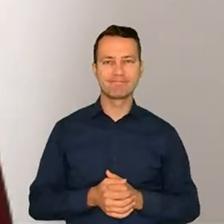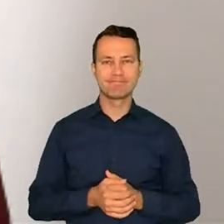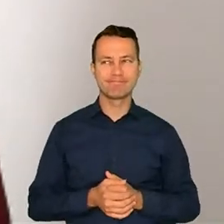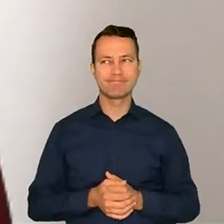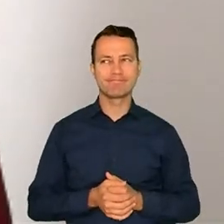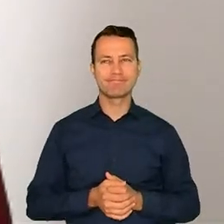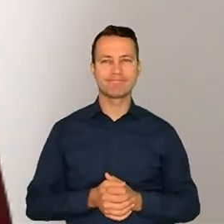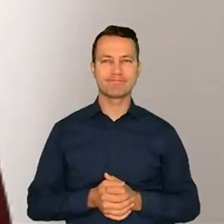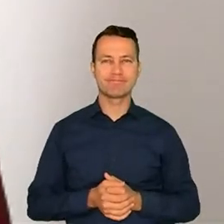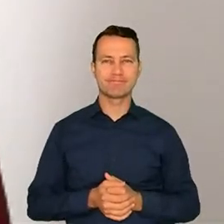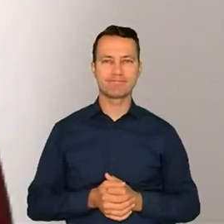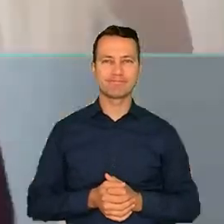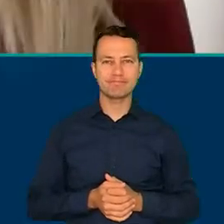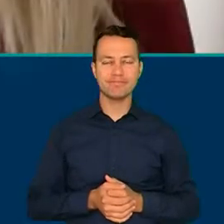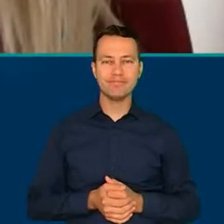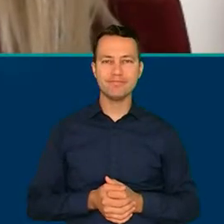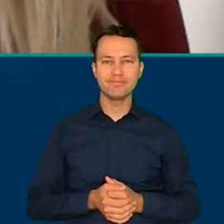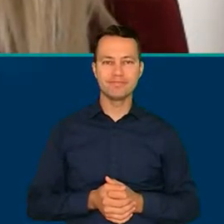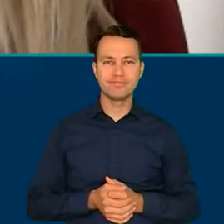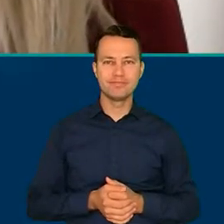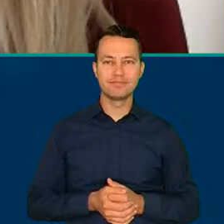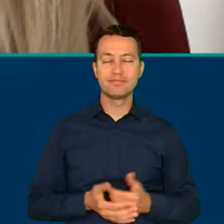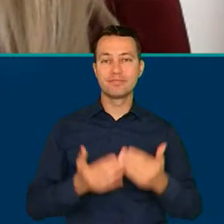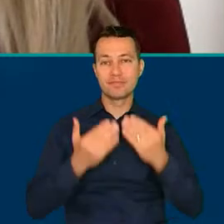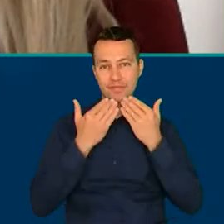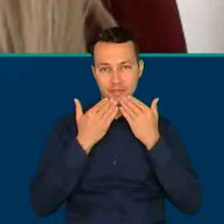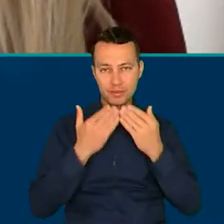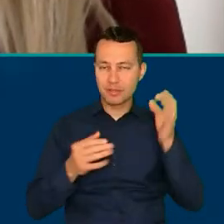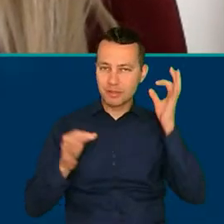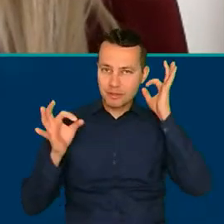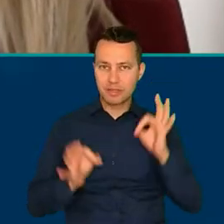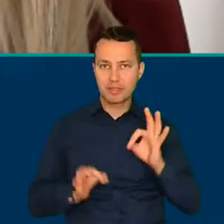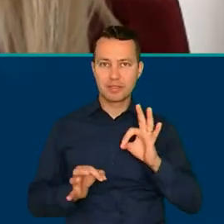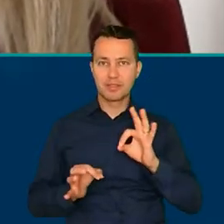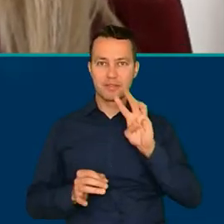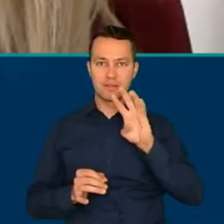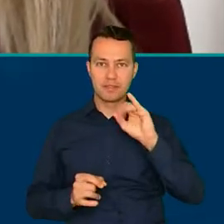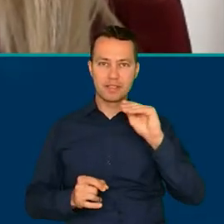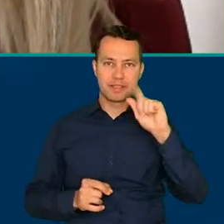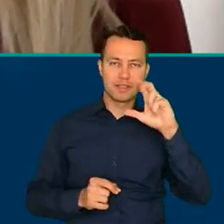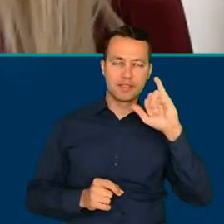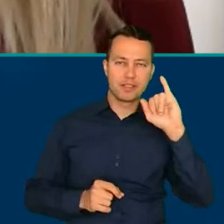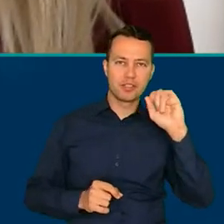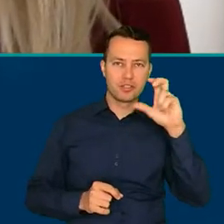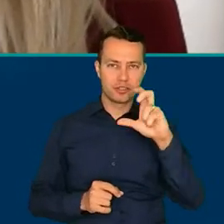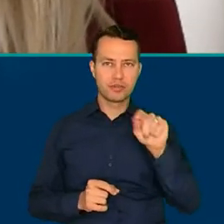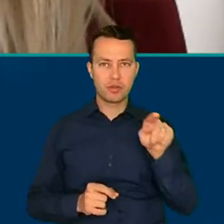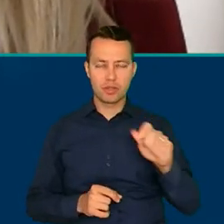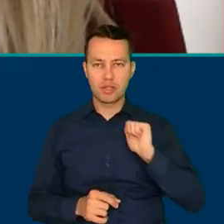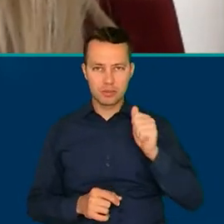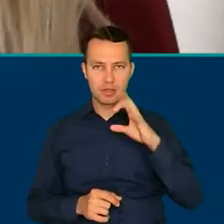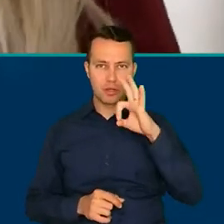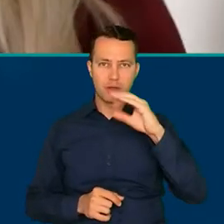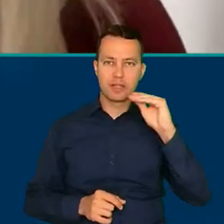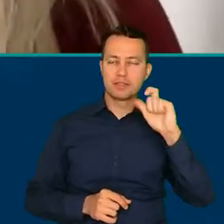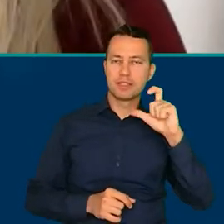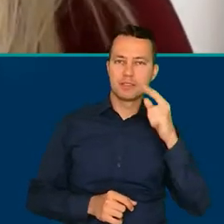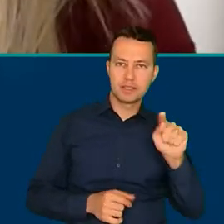Dziękujemy. Bardzo dziękujemy. Pani Barbara Bijelic, ekspertka OECD do spraw prawnych i należytej